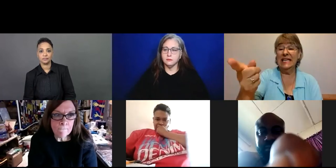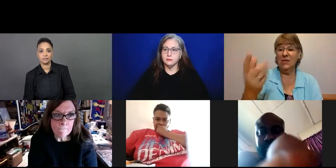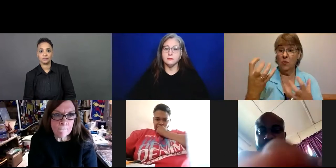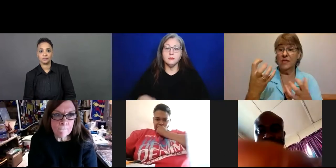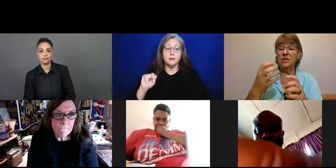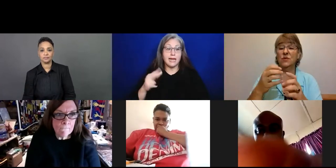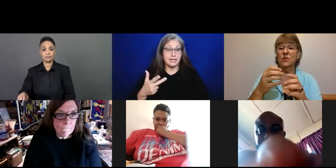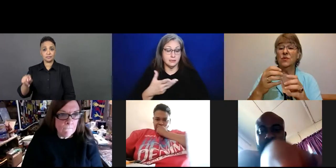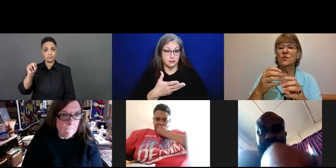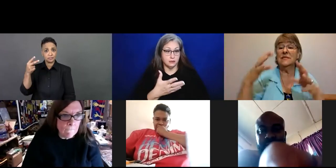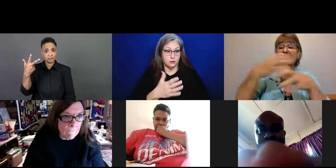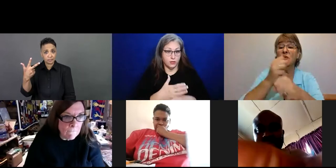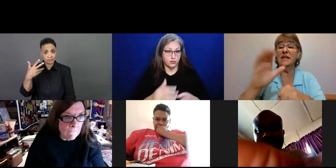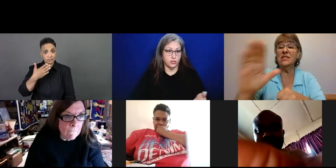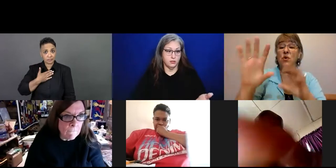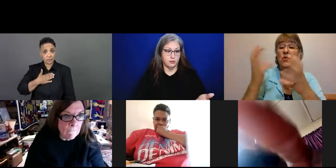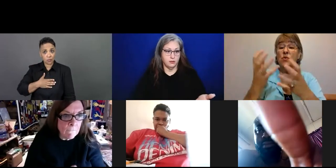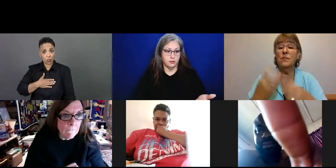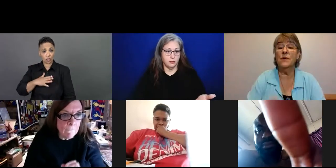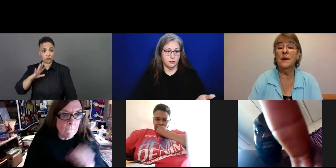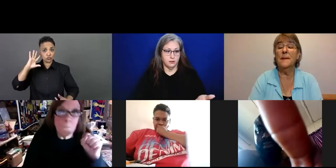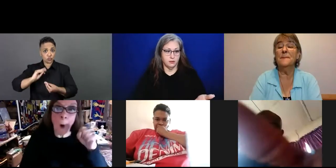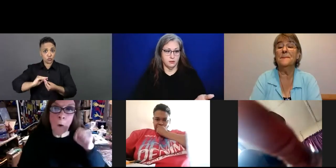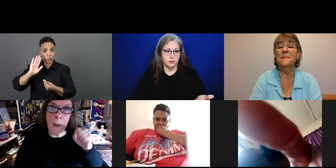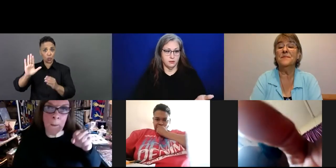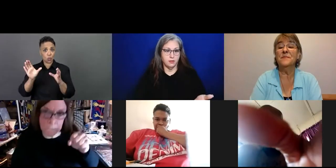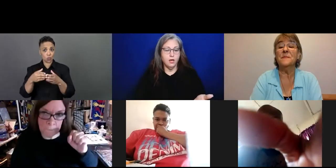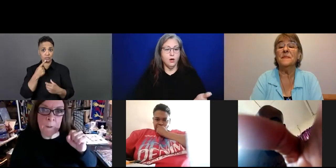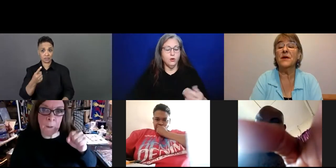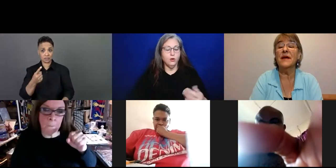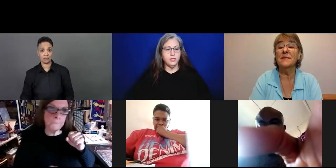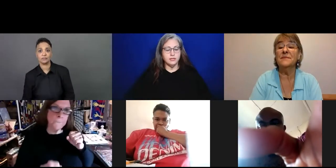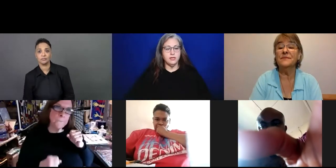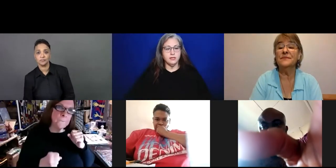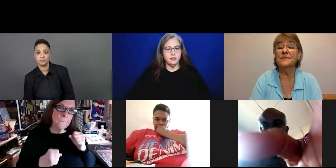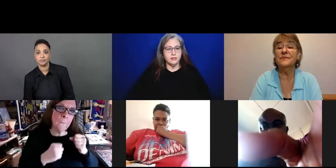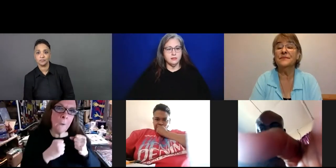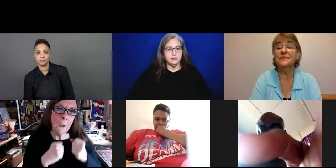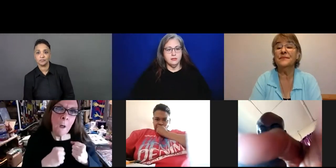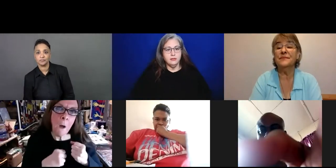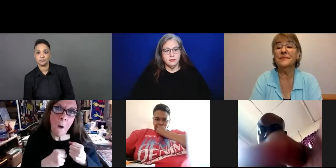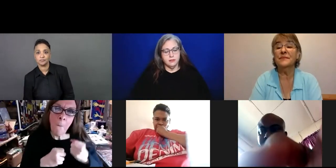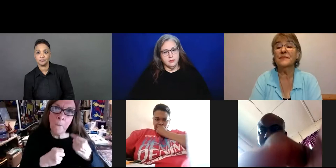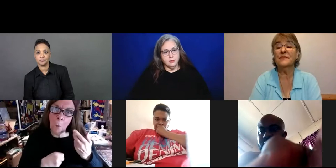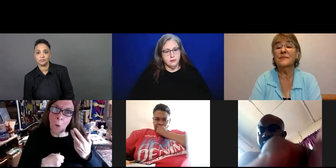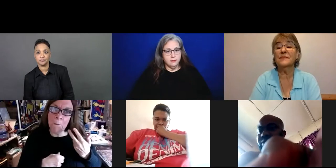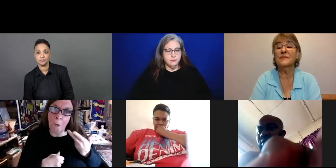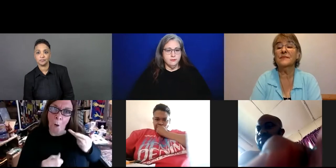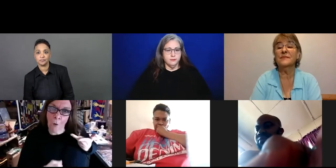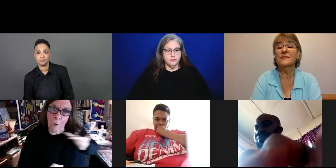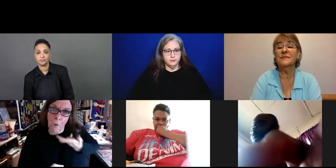Nancy, you want to summarize your group? Oh, yes.